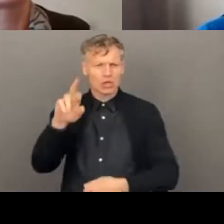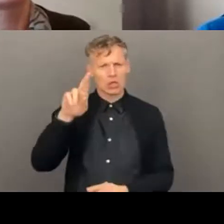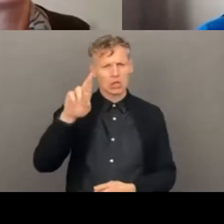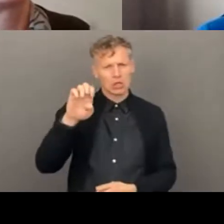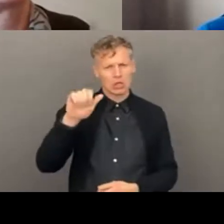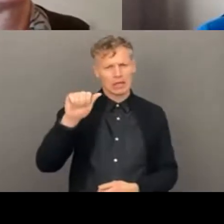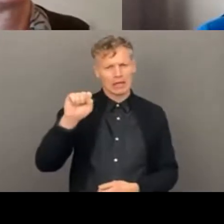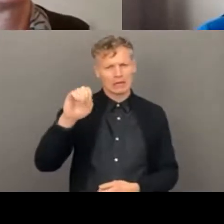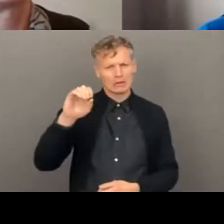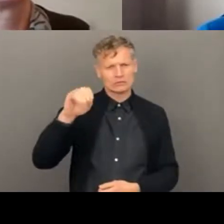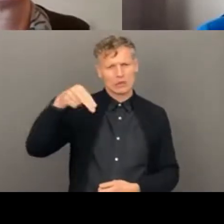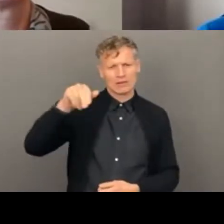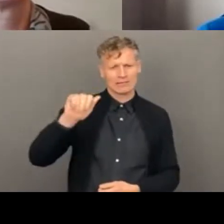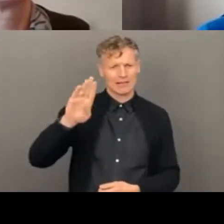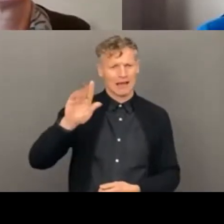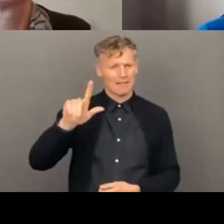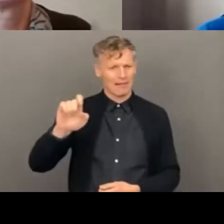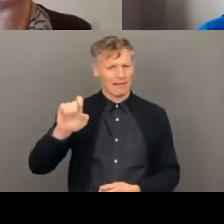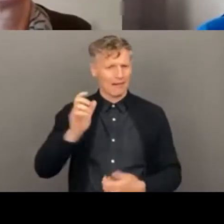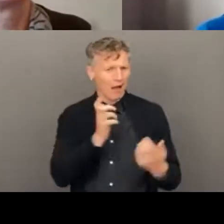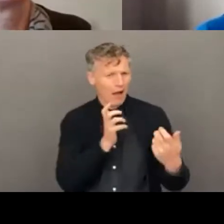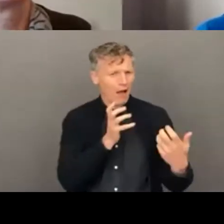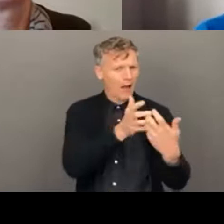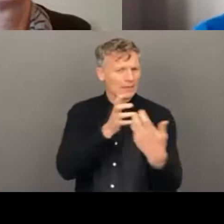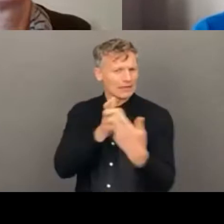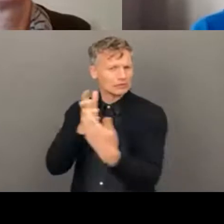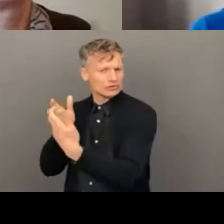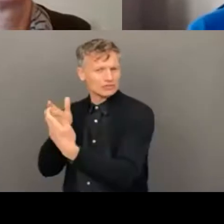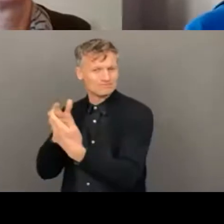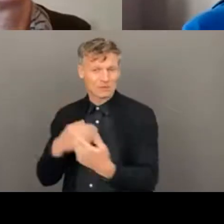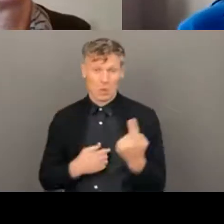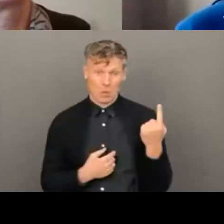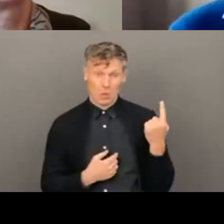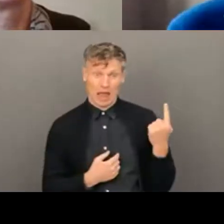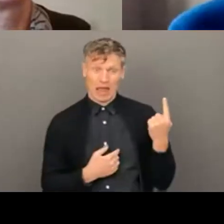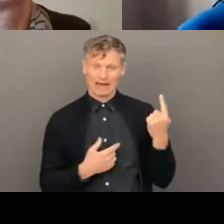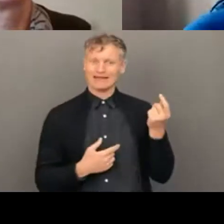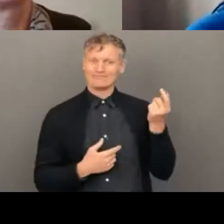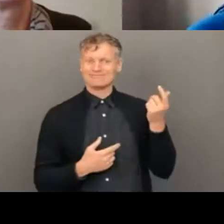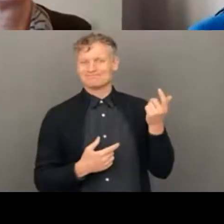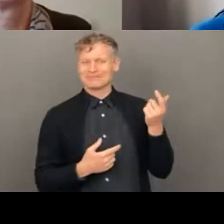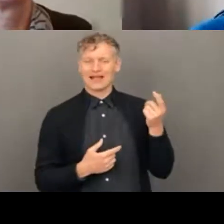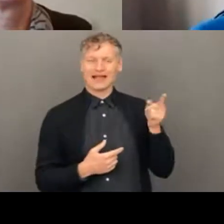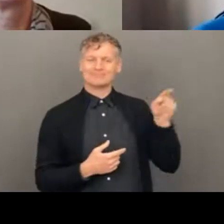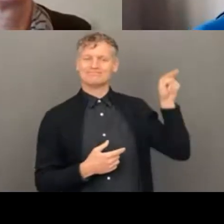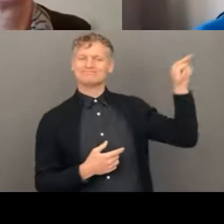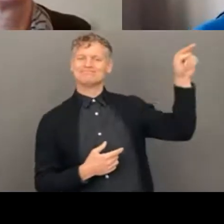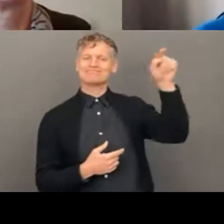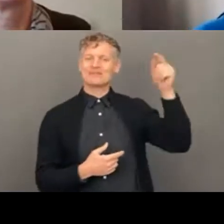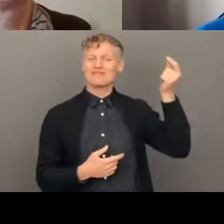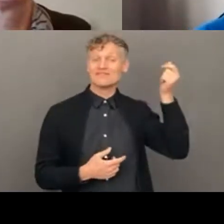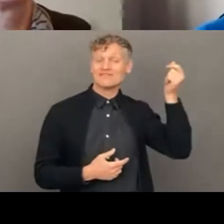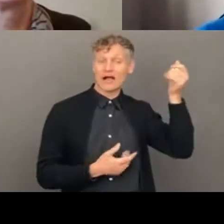for funders, I think, is this big area of how to make our projects, you know, how to